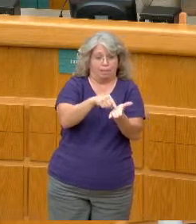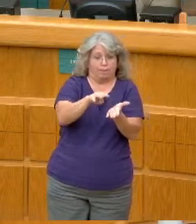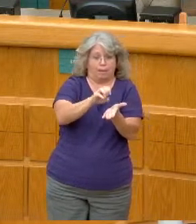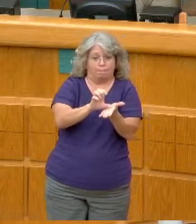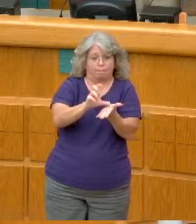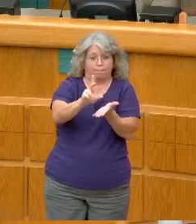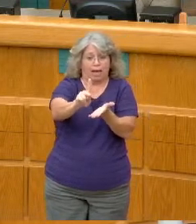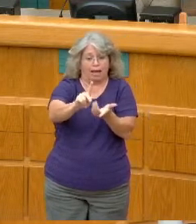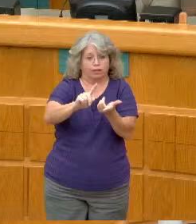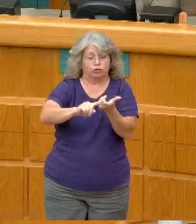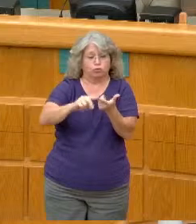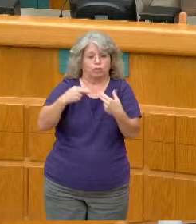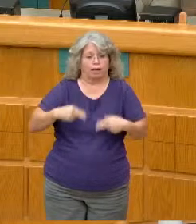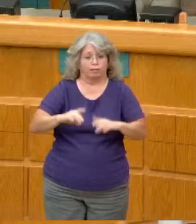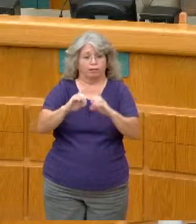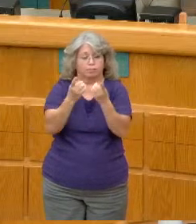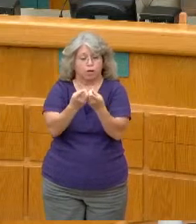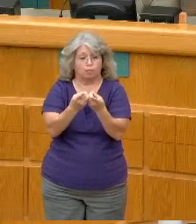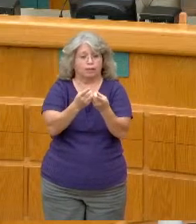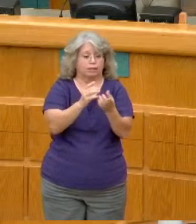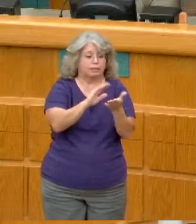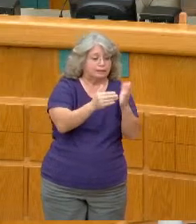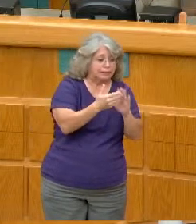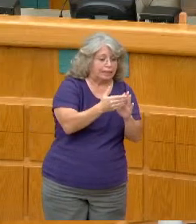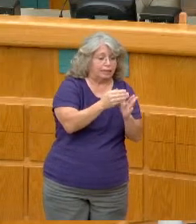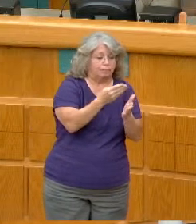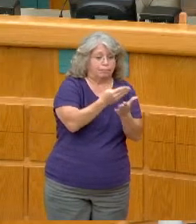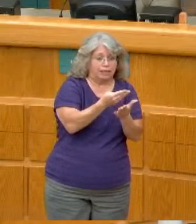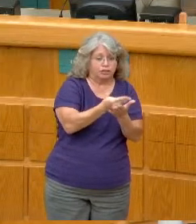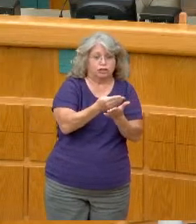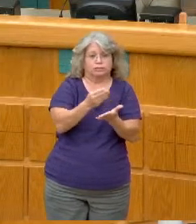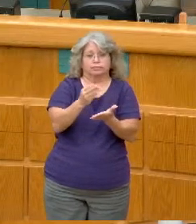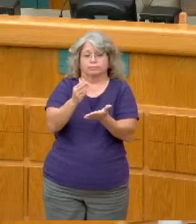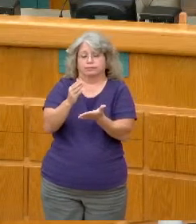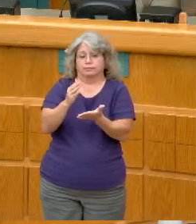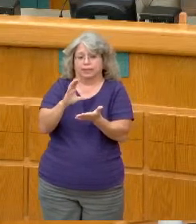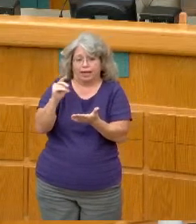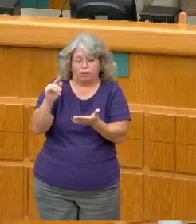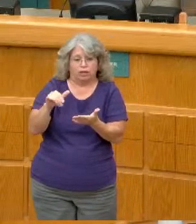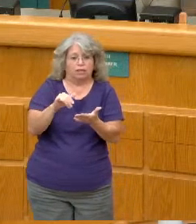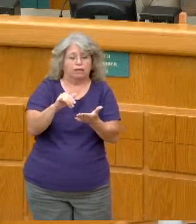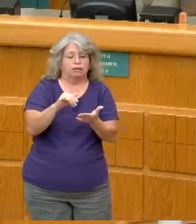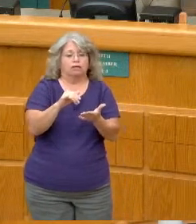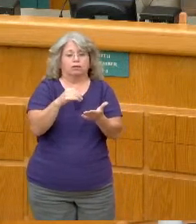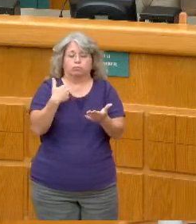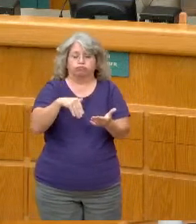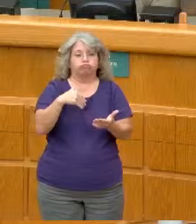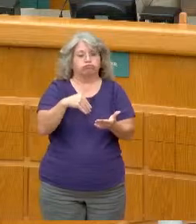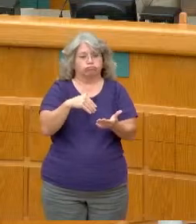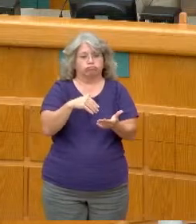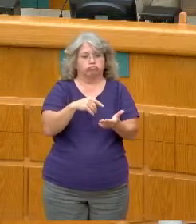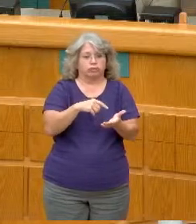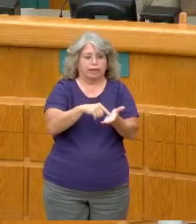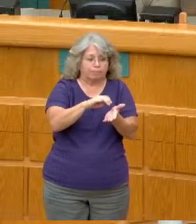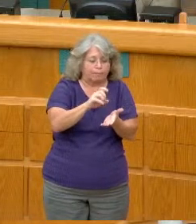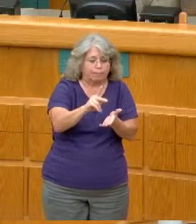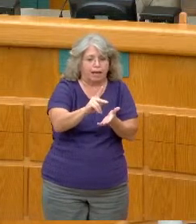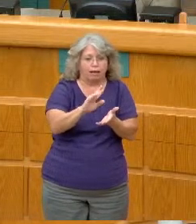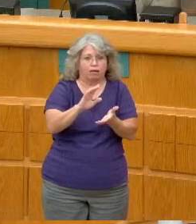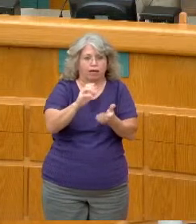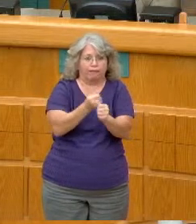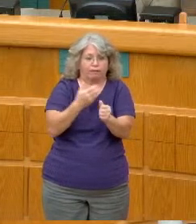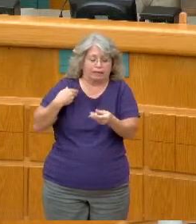DSHS. The health department intends to request reimbursement for eligible pre-award costs that were already incurred. This helps